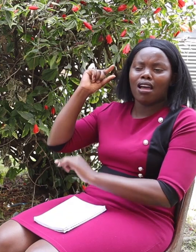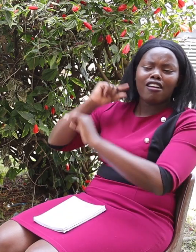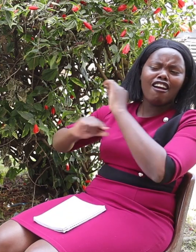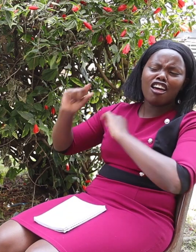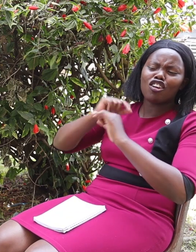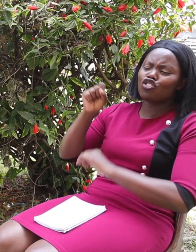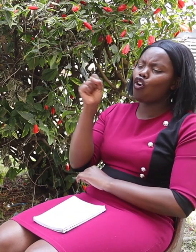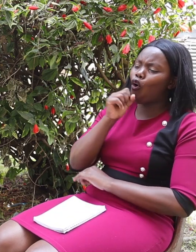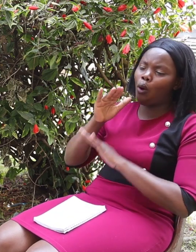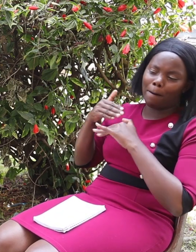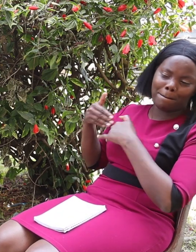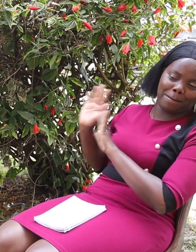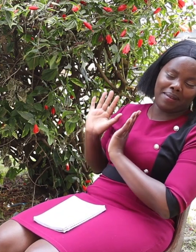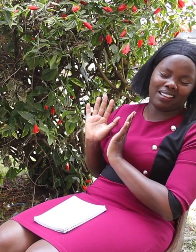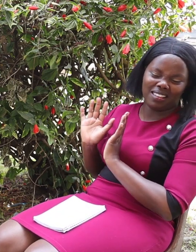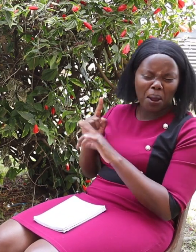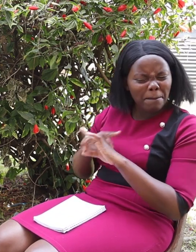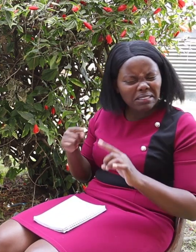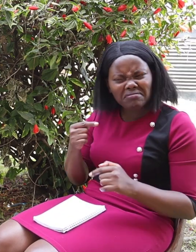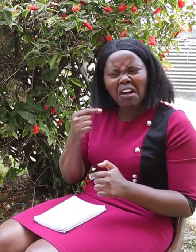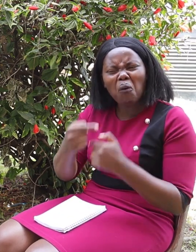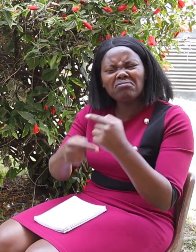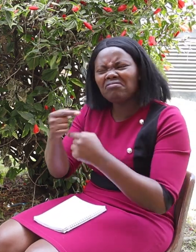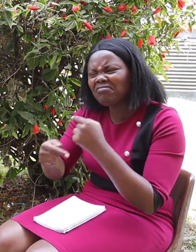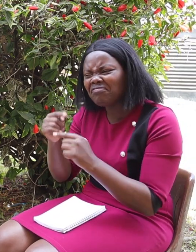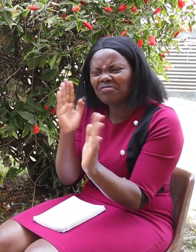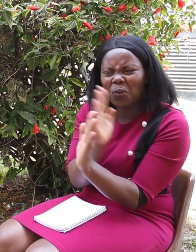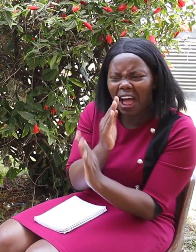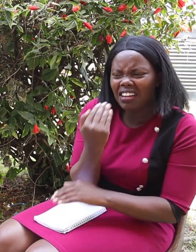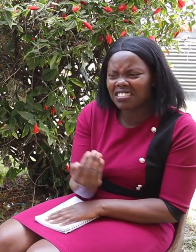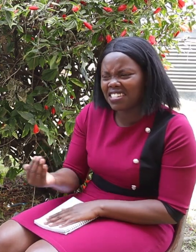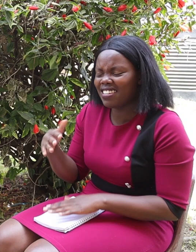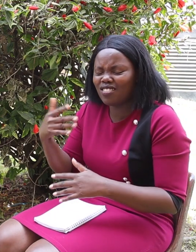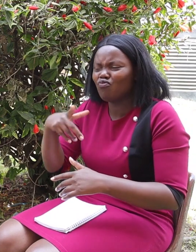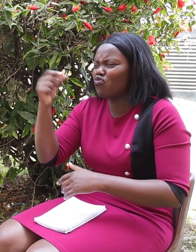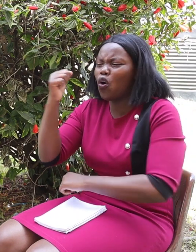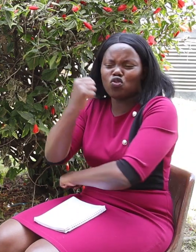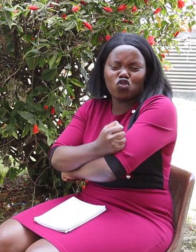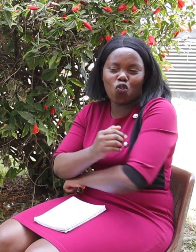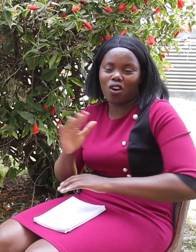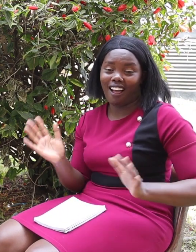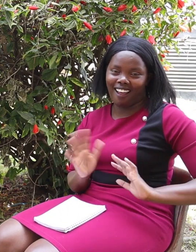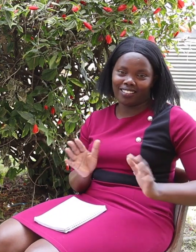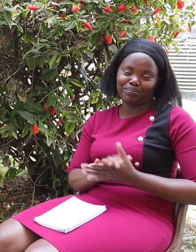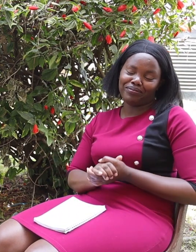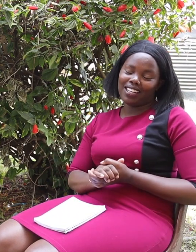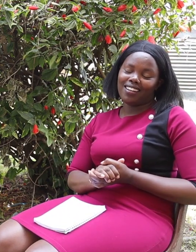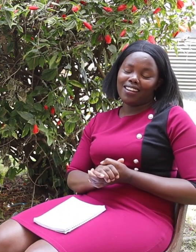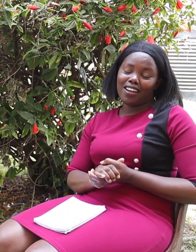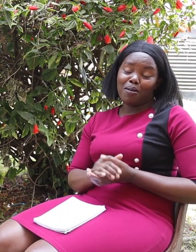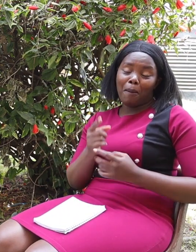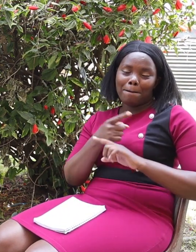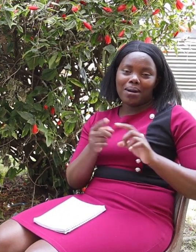other people are still continuing that, that thing of hiding their children, discrimination, hiding, but that was something of the